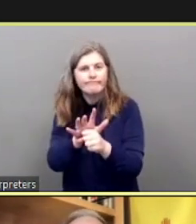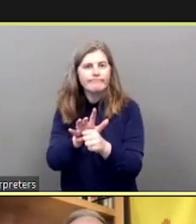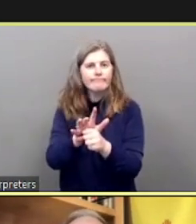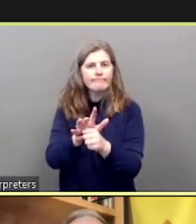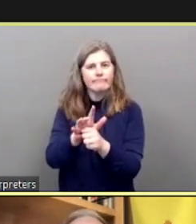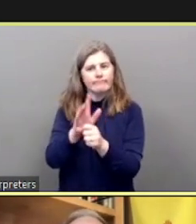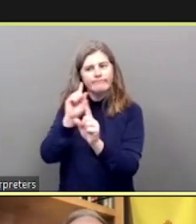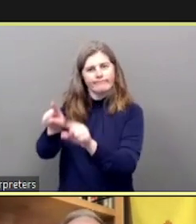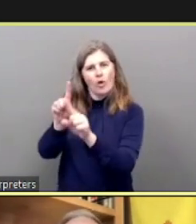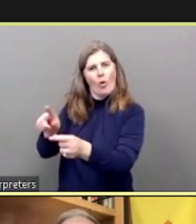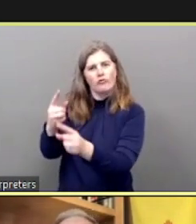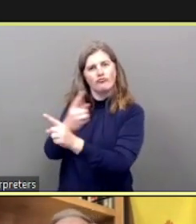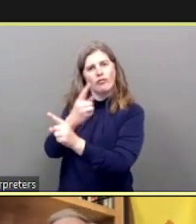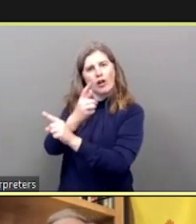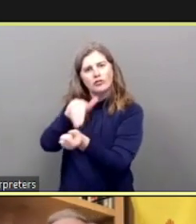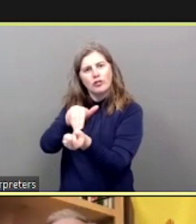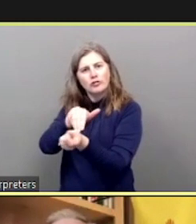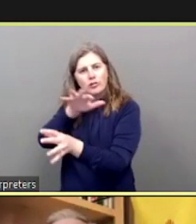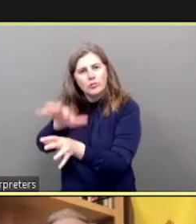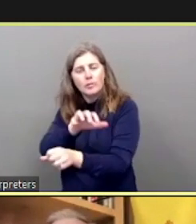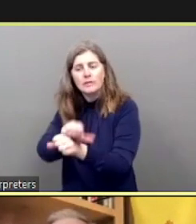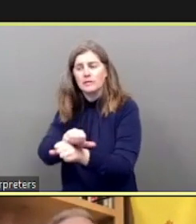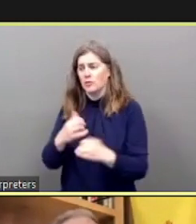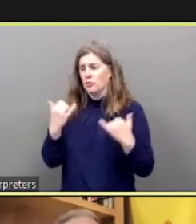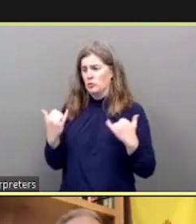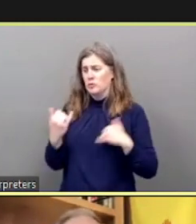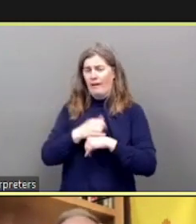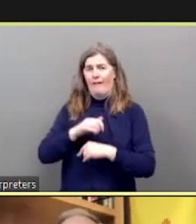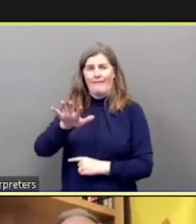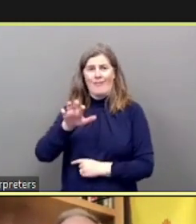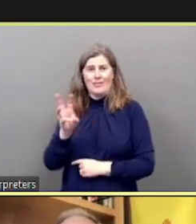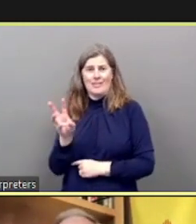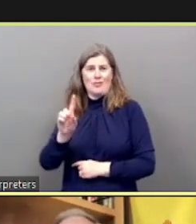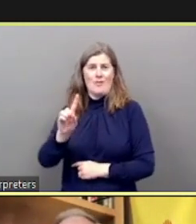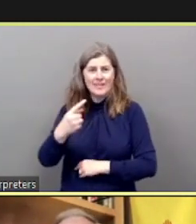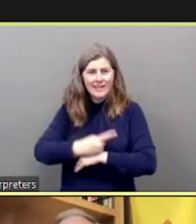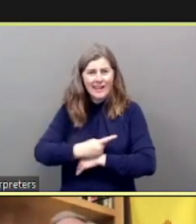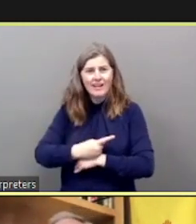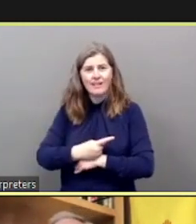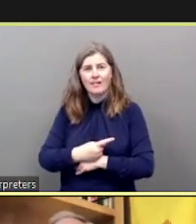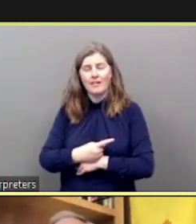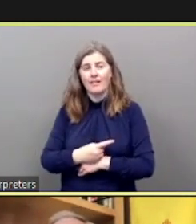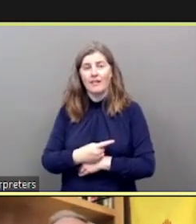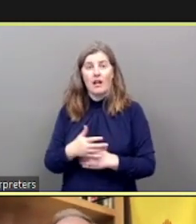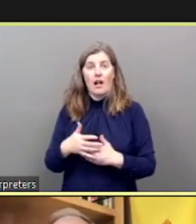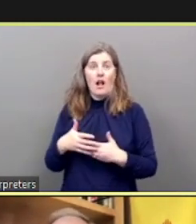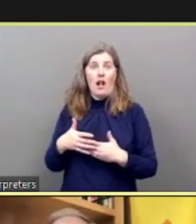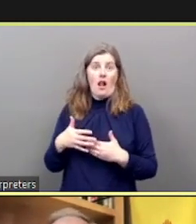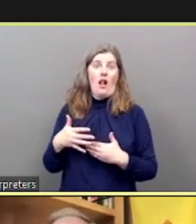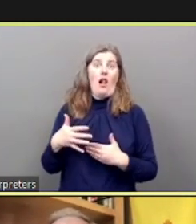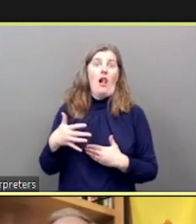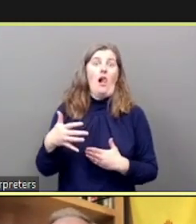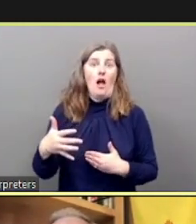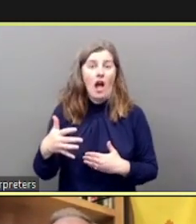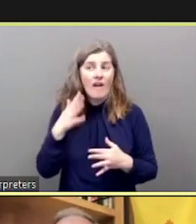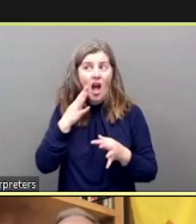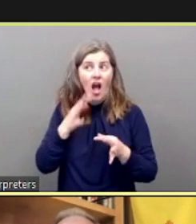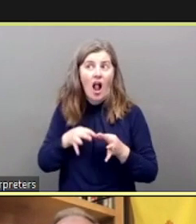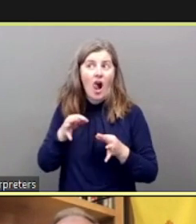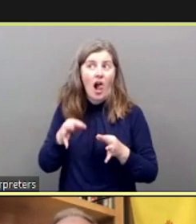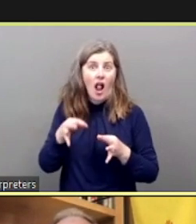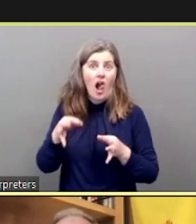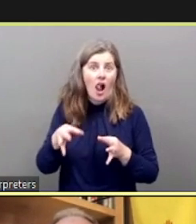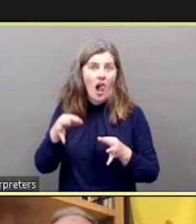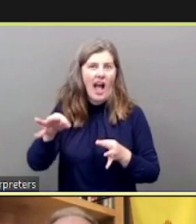am on day 561 of COVID, let's say on day 861, then I know I have to take care of myself too. And we all